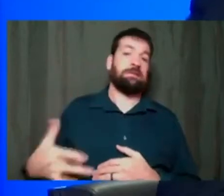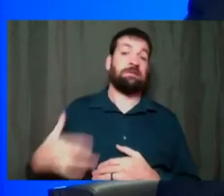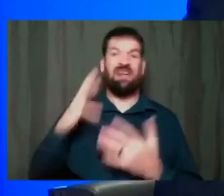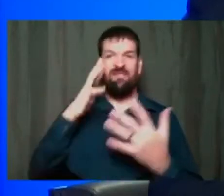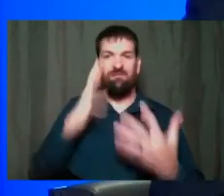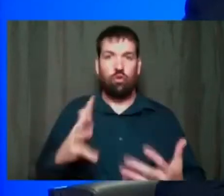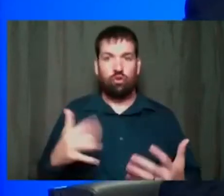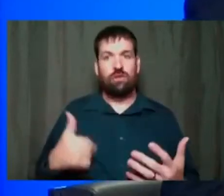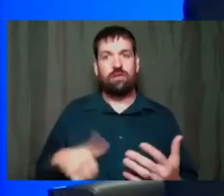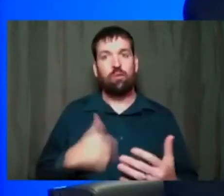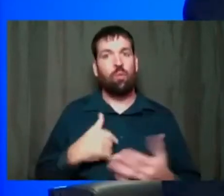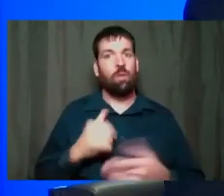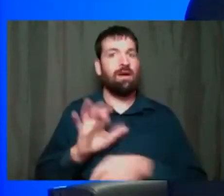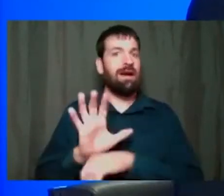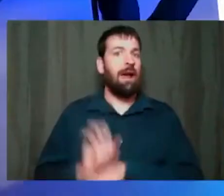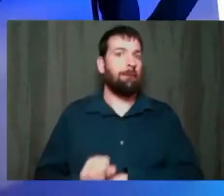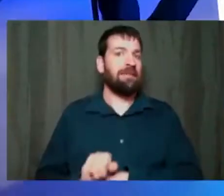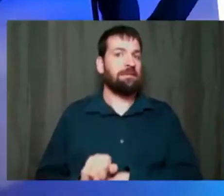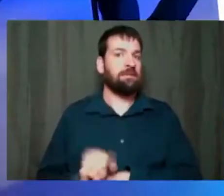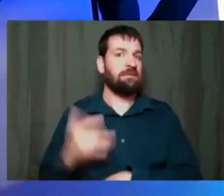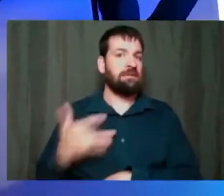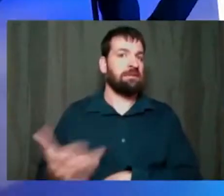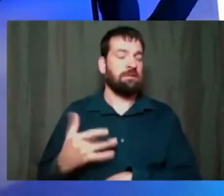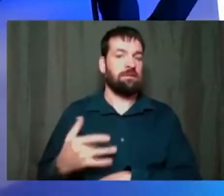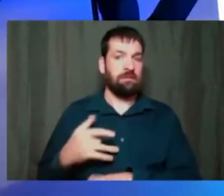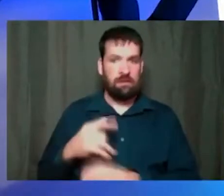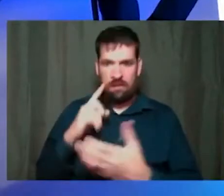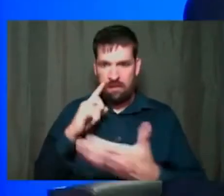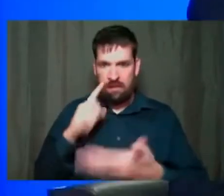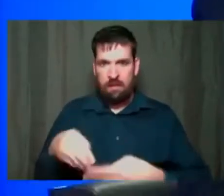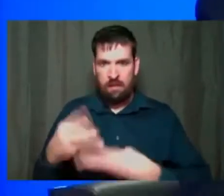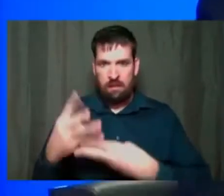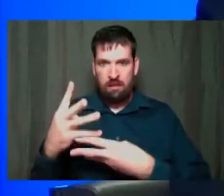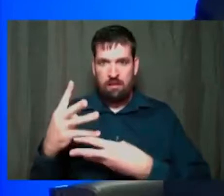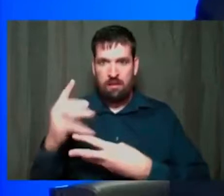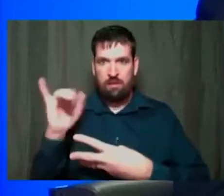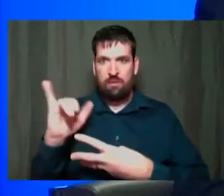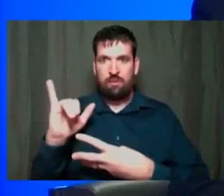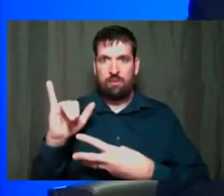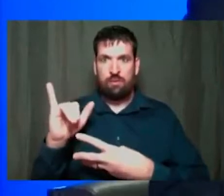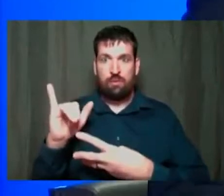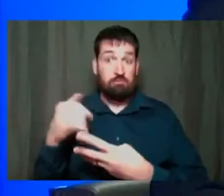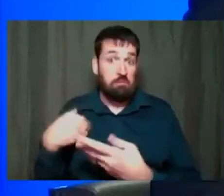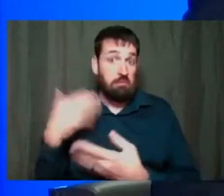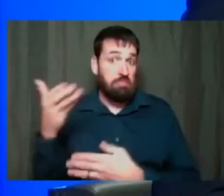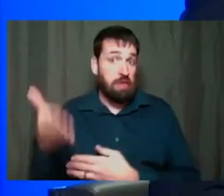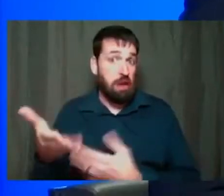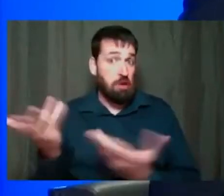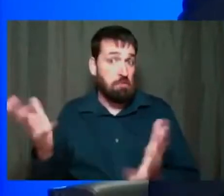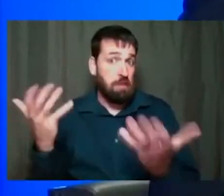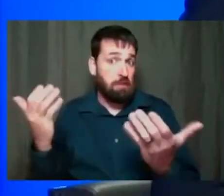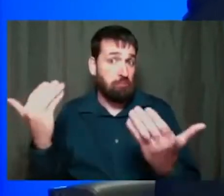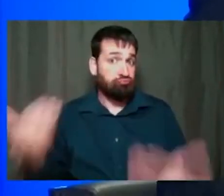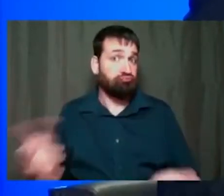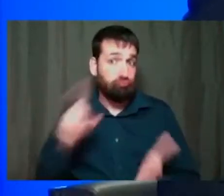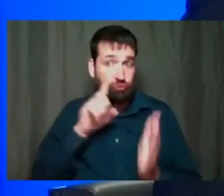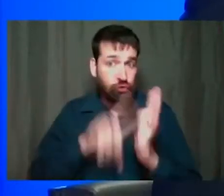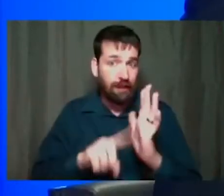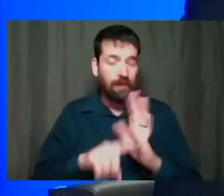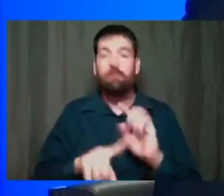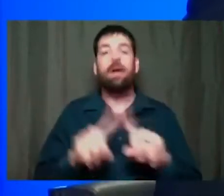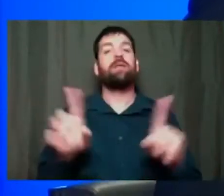creatures of habit. Your thumb hits that button, you know it just, does. you figure, I got it up, let me just check. Yeah. But this is about what